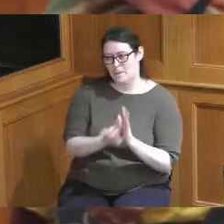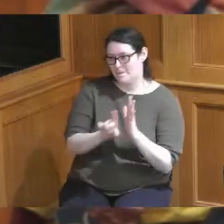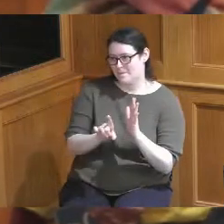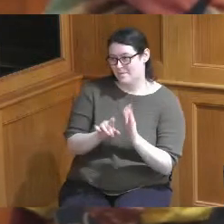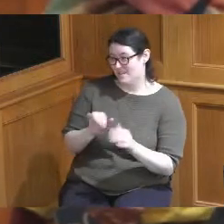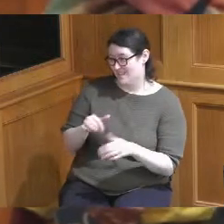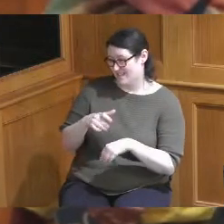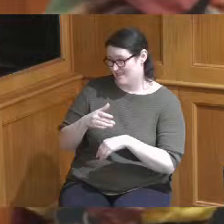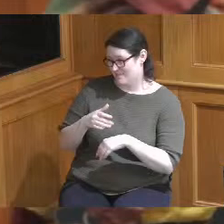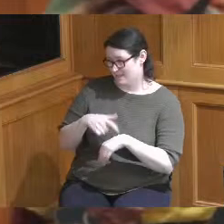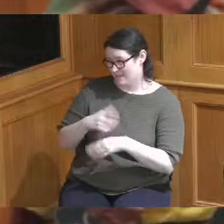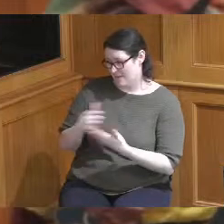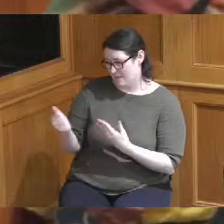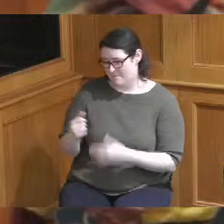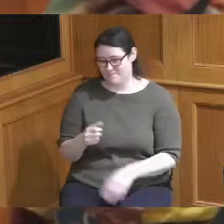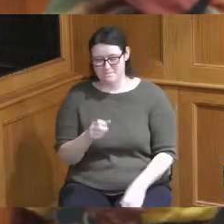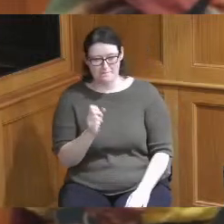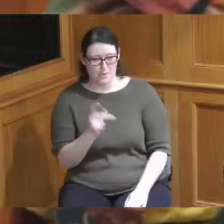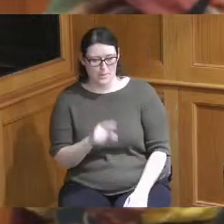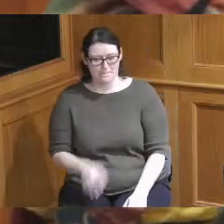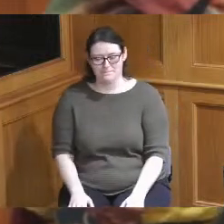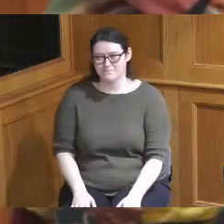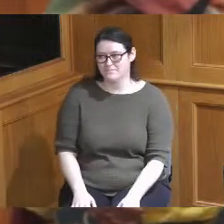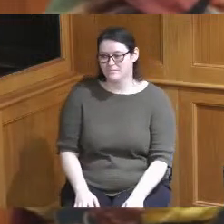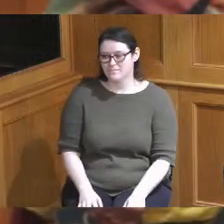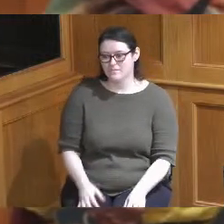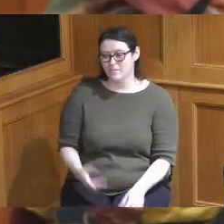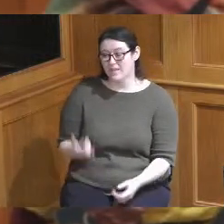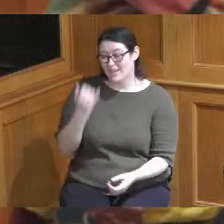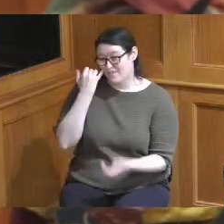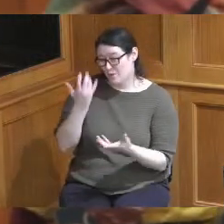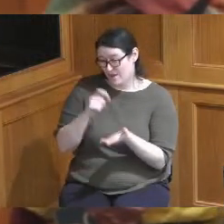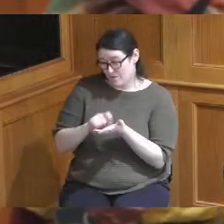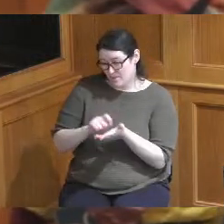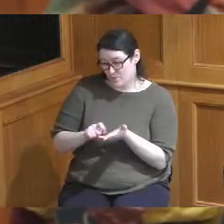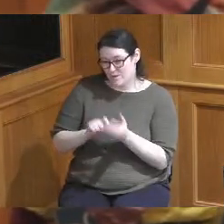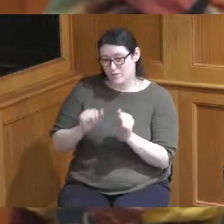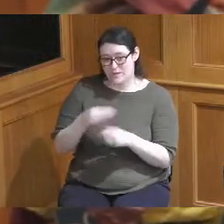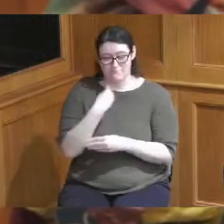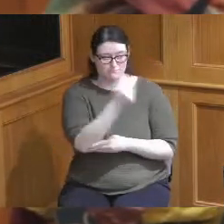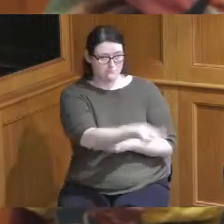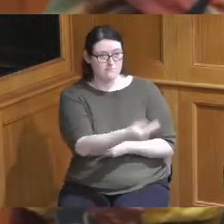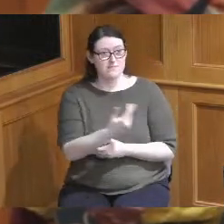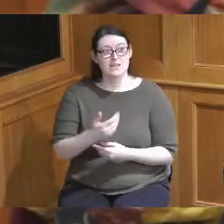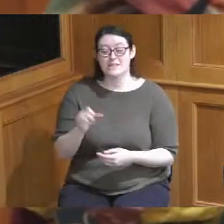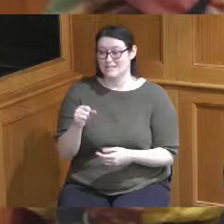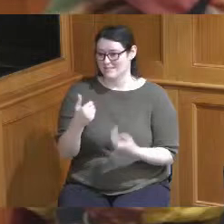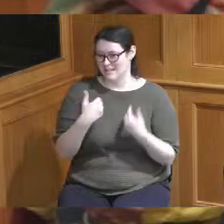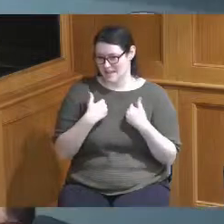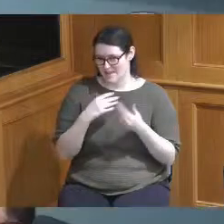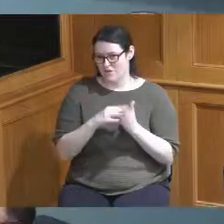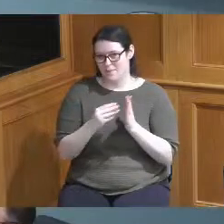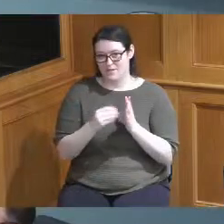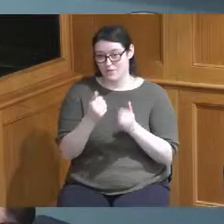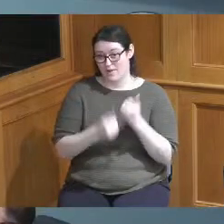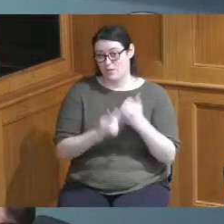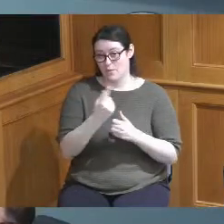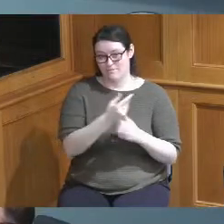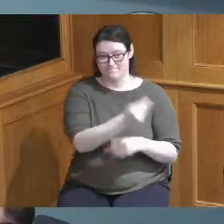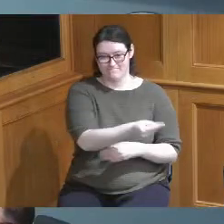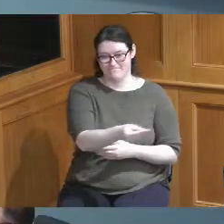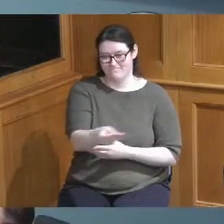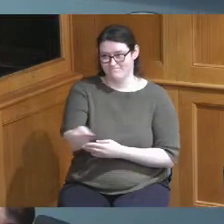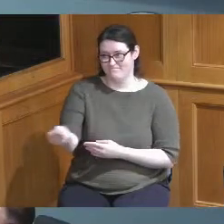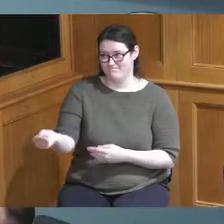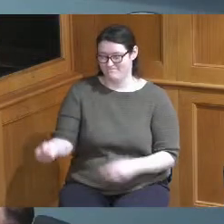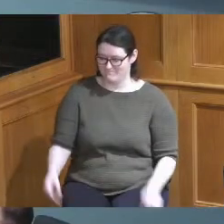Is that the end of my time? Yeah. Okay. If you have something written, you can give it to the clerk. Okay. Yeah, I've got copies for everybody here.